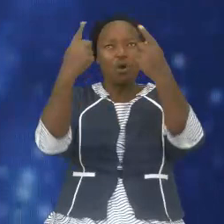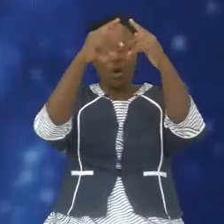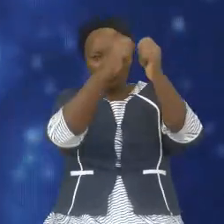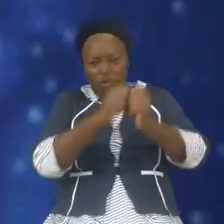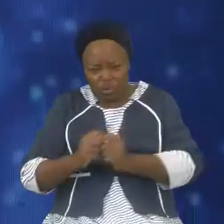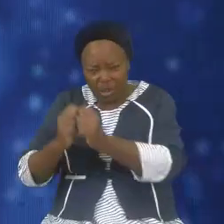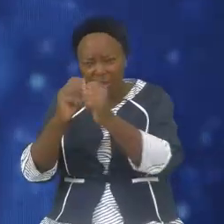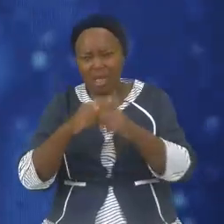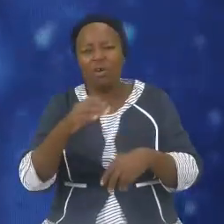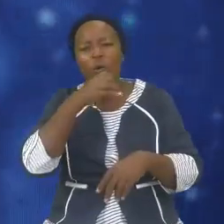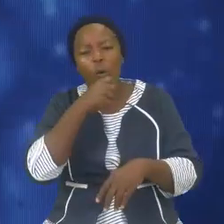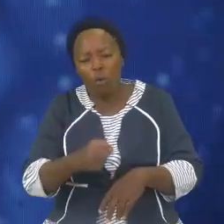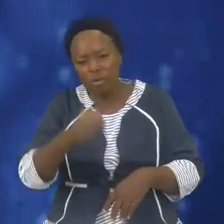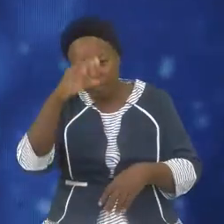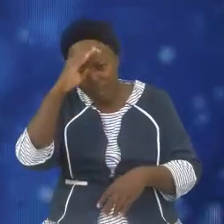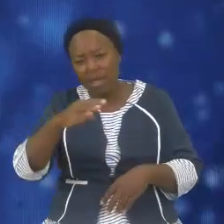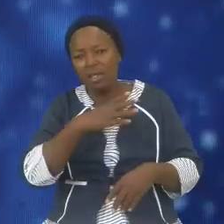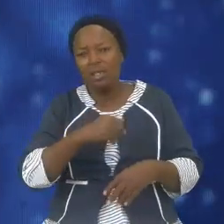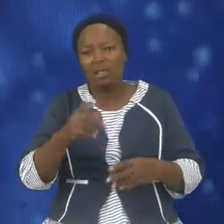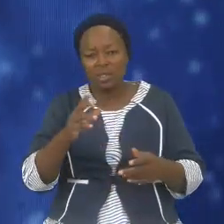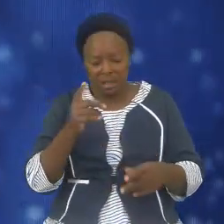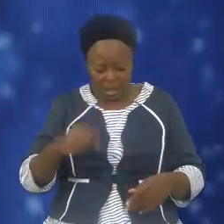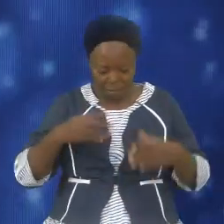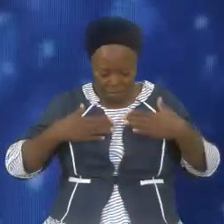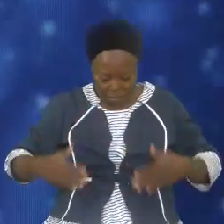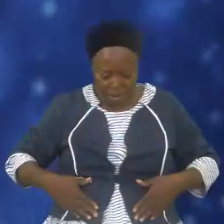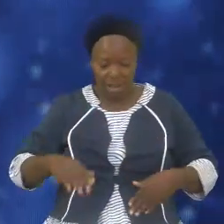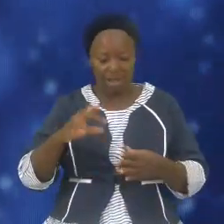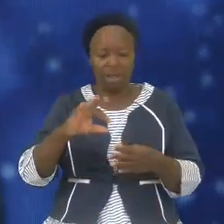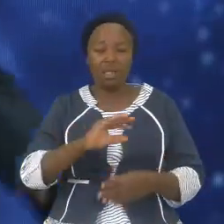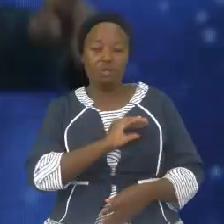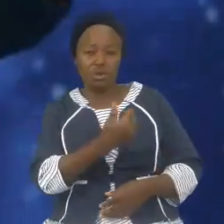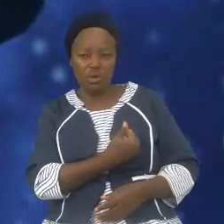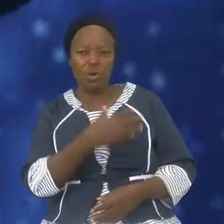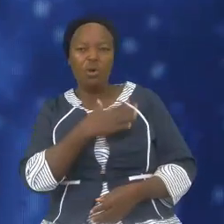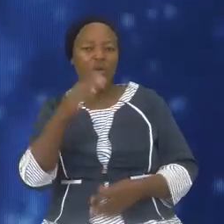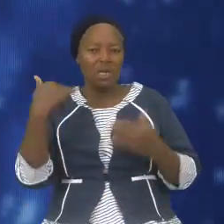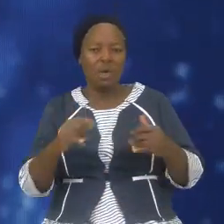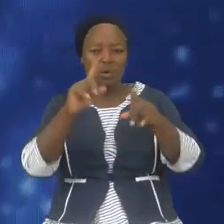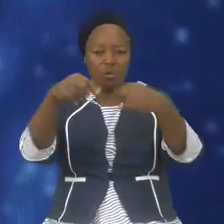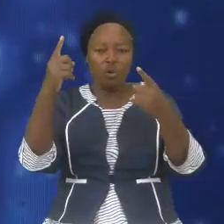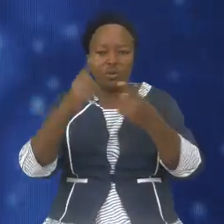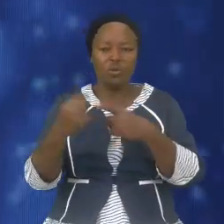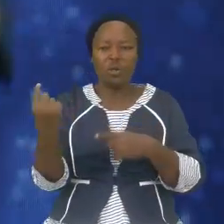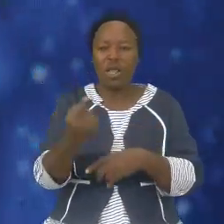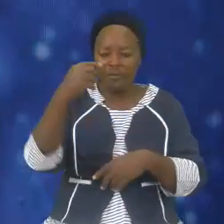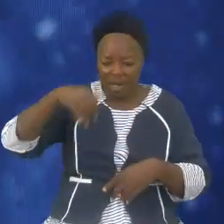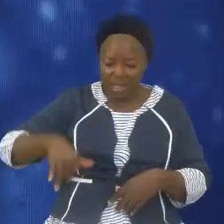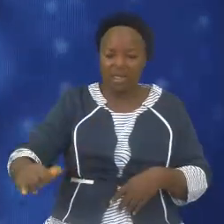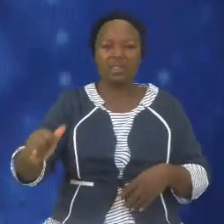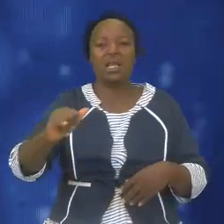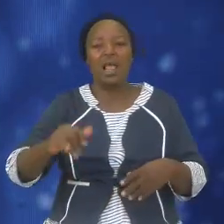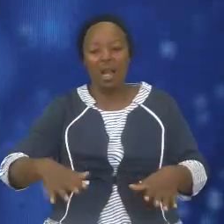body, the spirit, the soul, will now go to the everlasting life in heaven